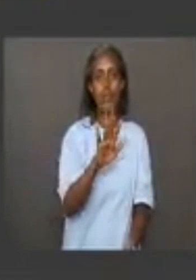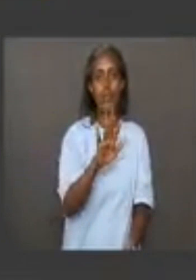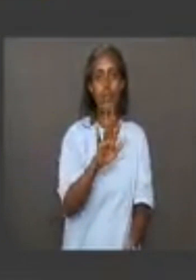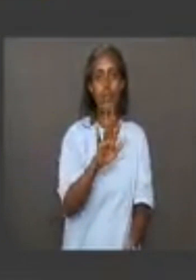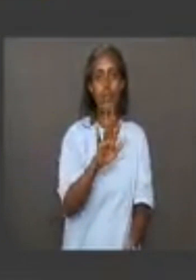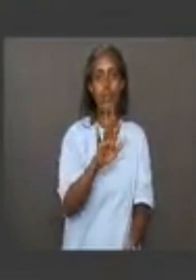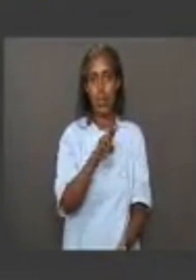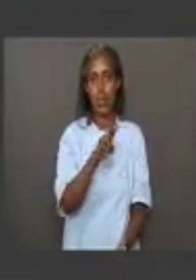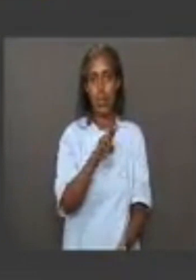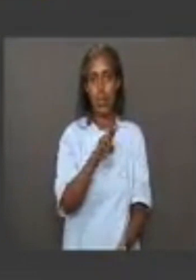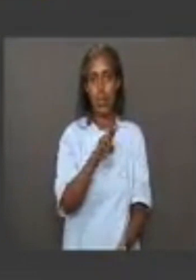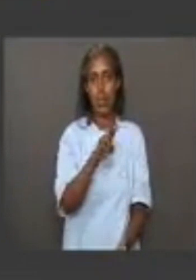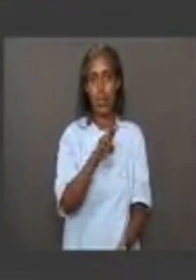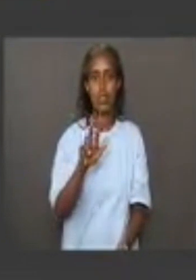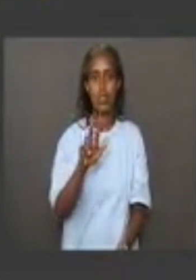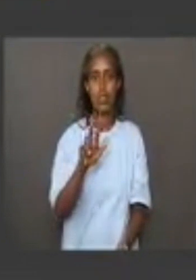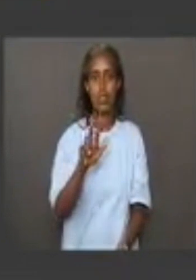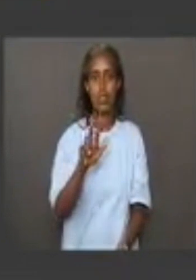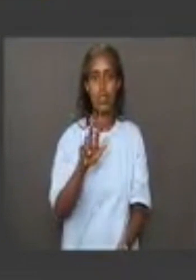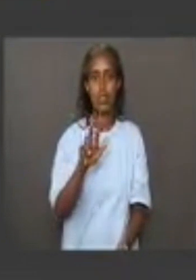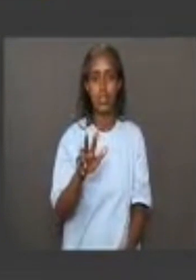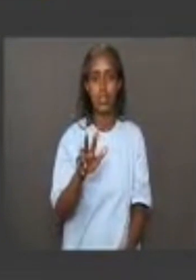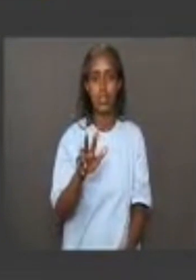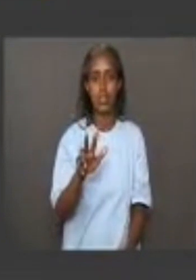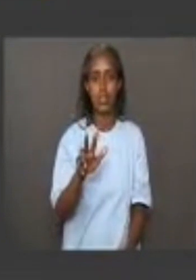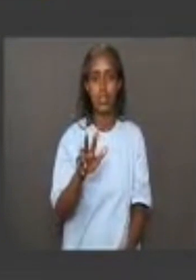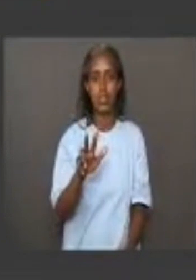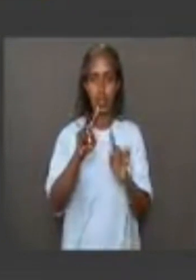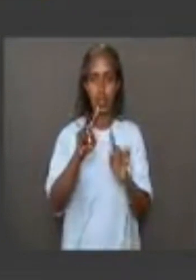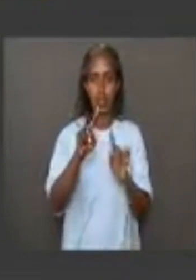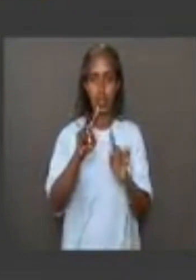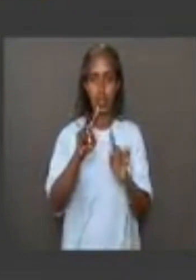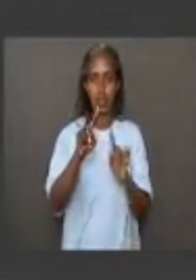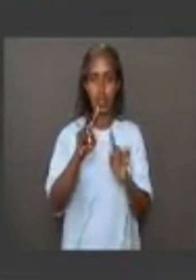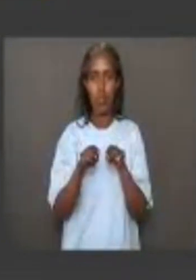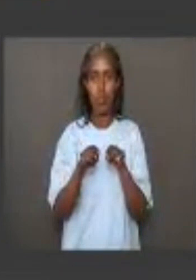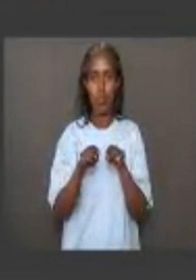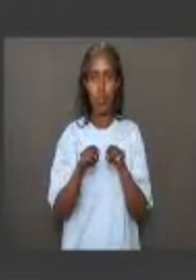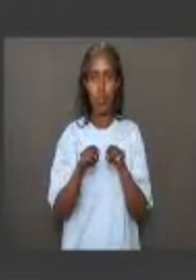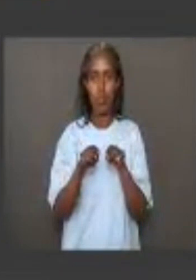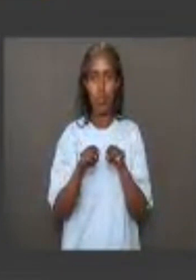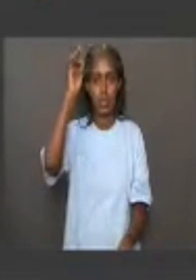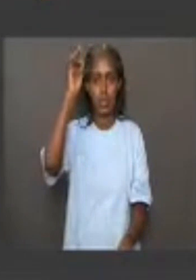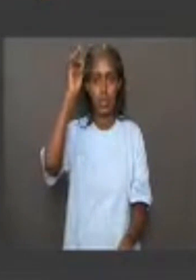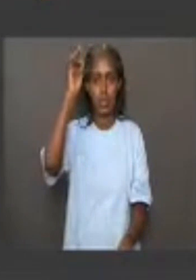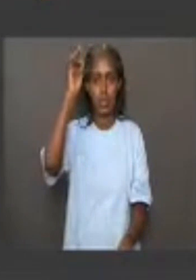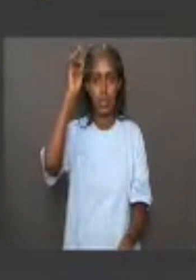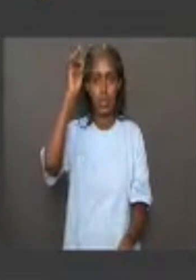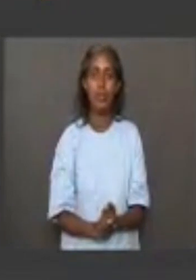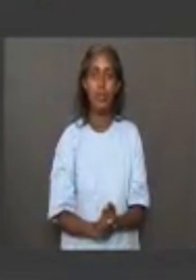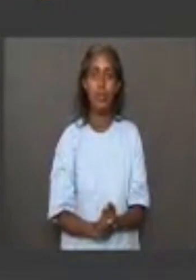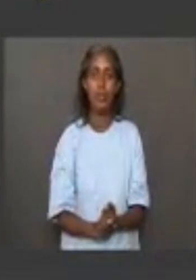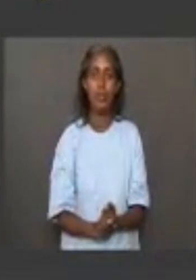of 3 to the power of 7.